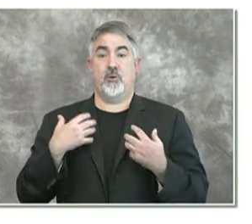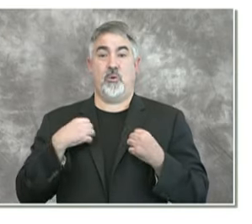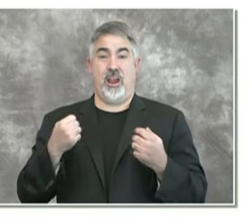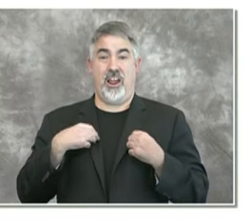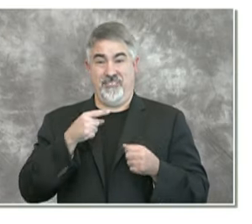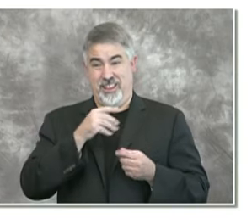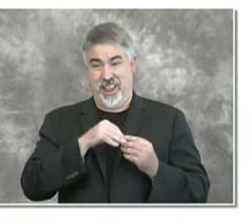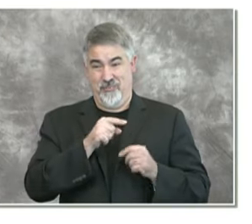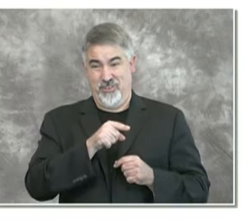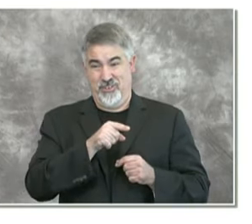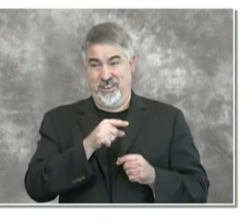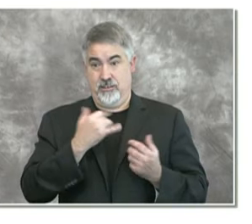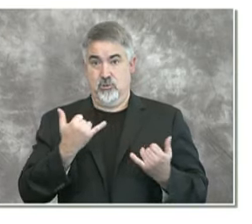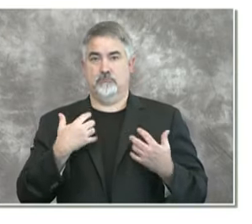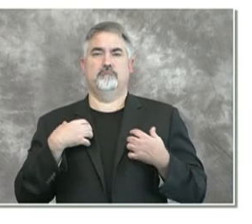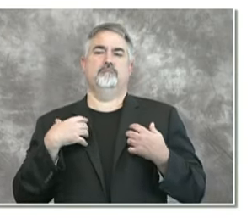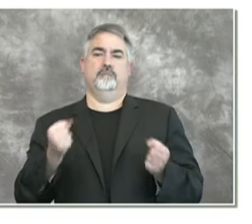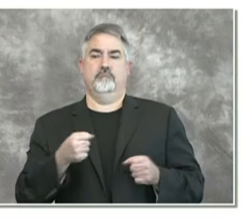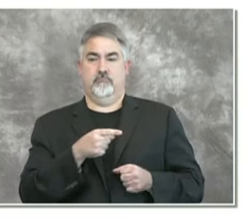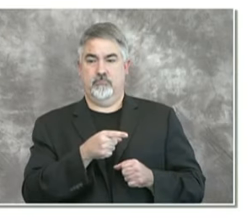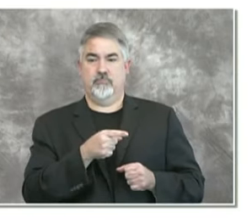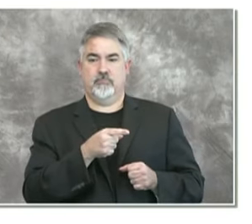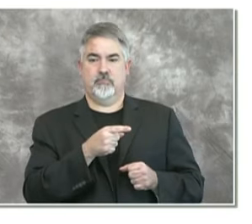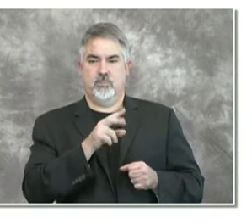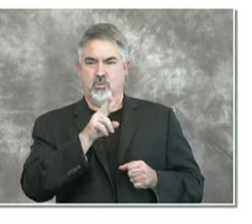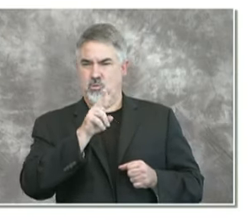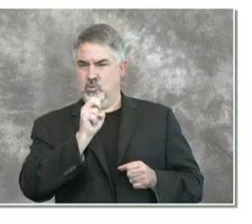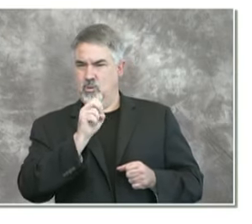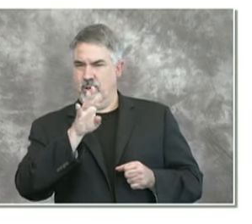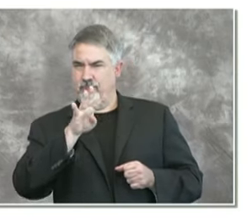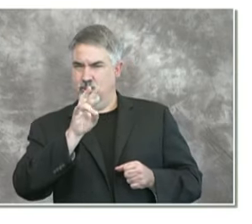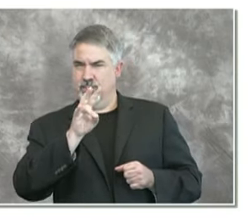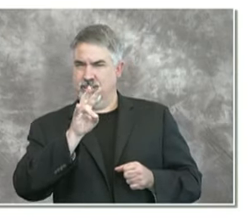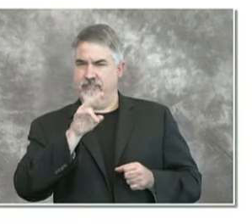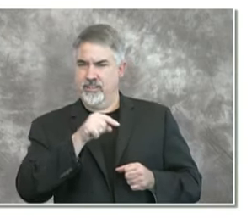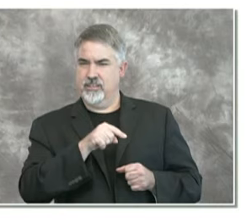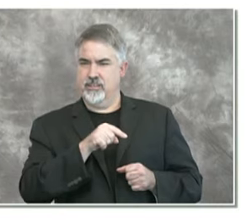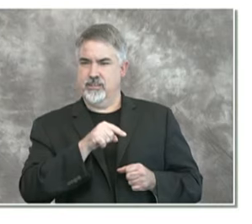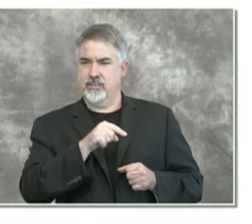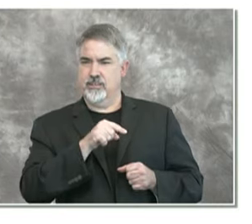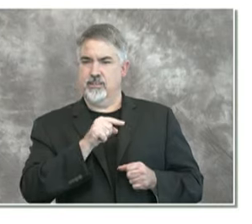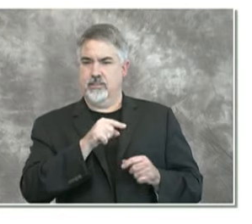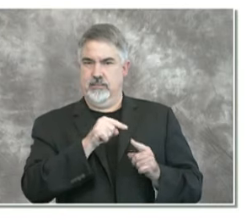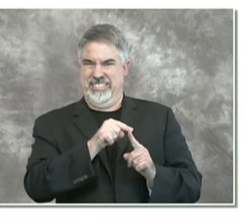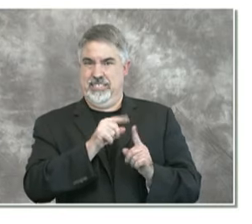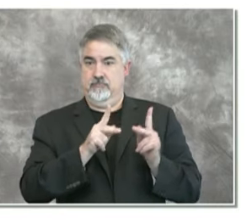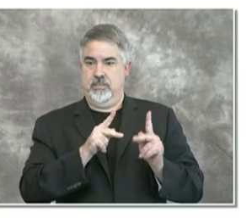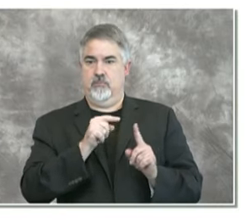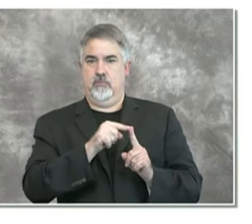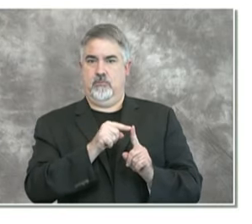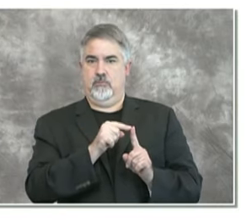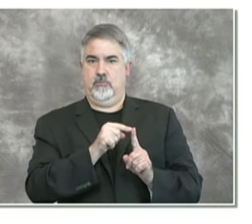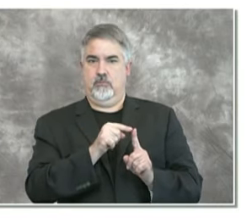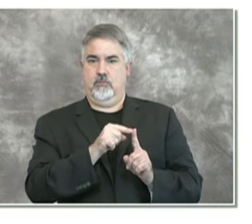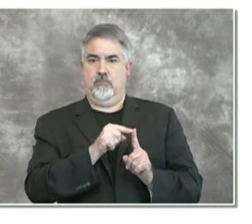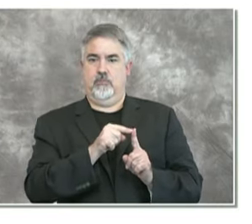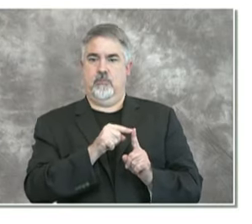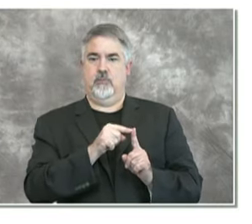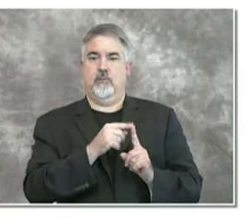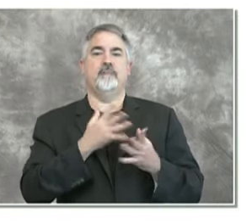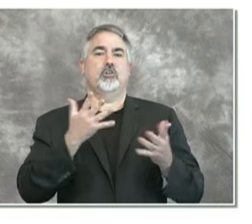as of today is 247 of those individuals that have